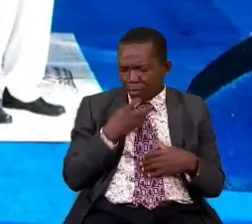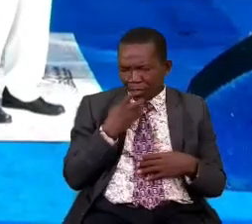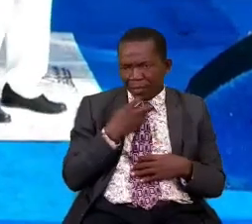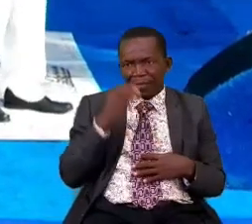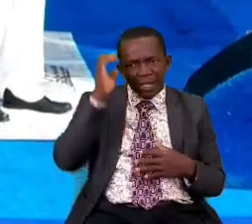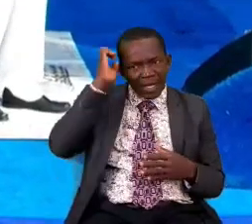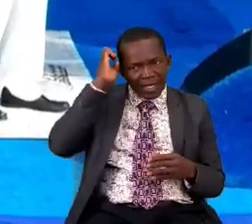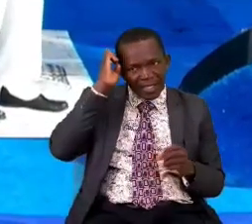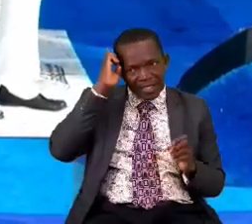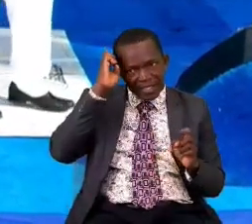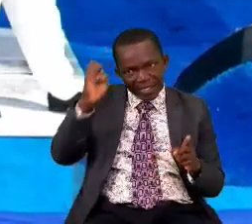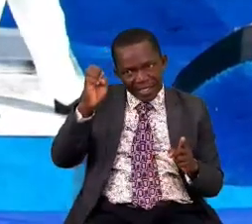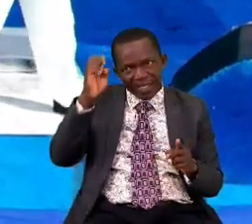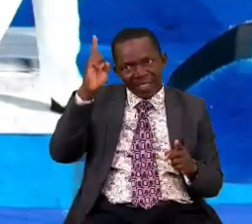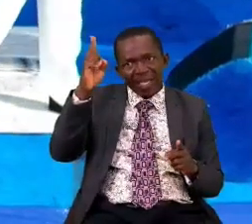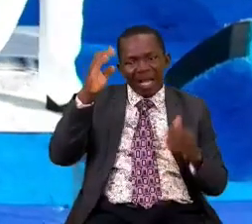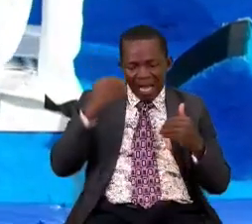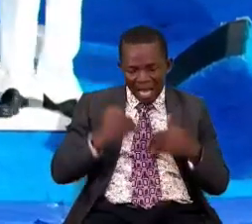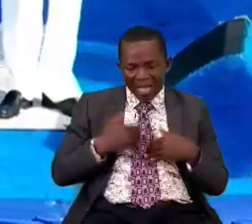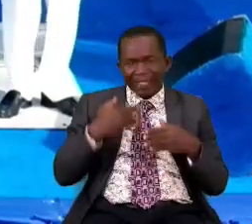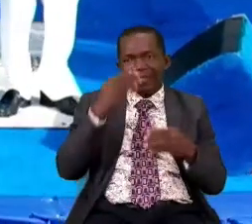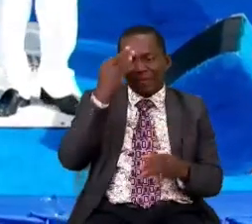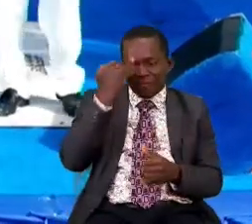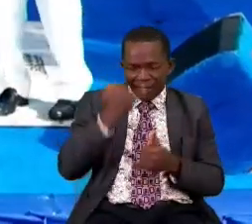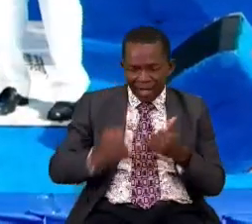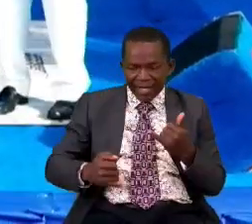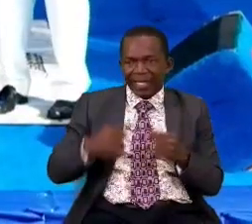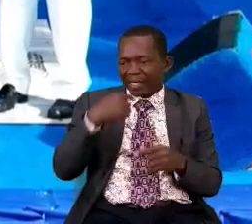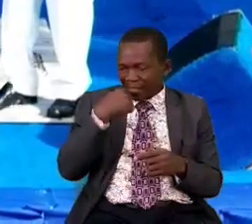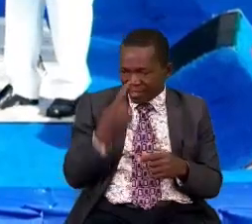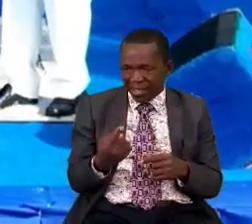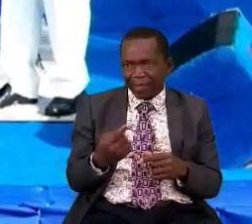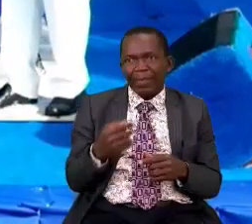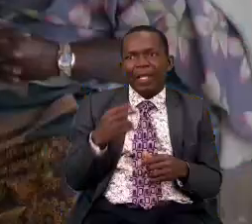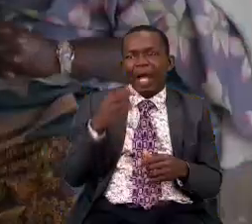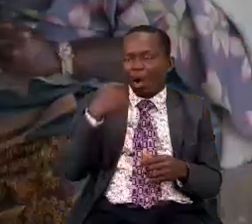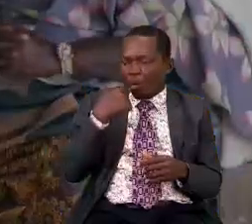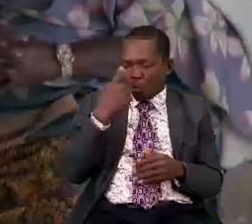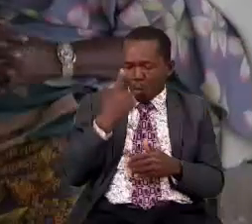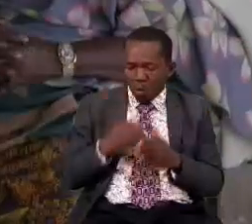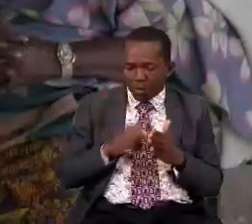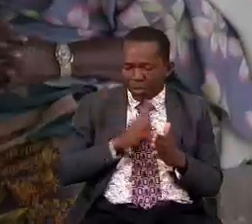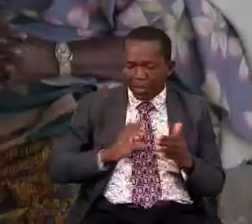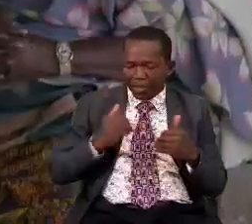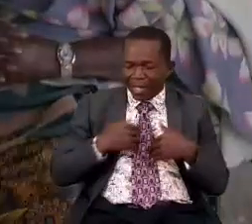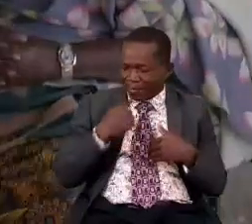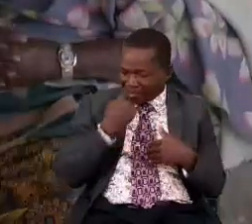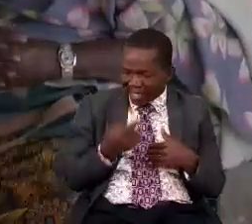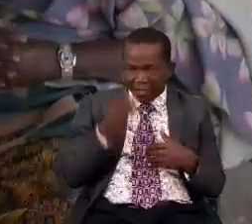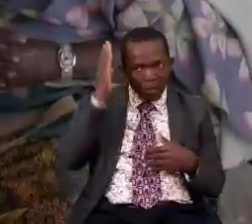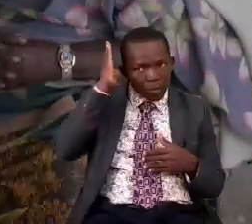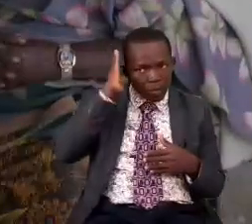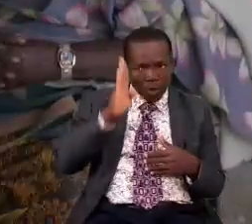said will be what he has said will be your life in Jesus name number one